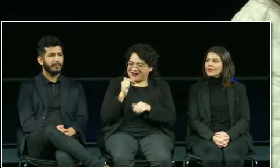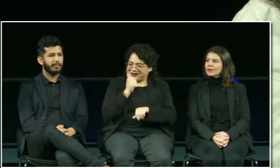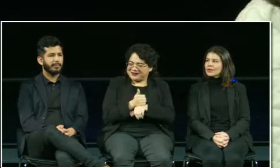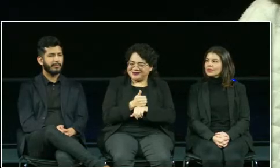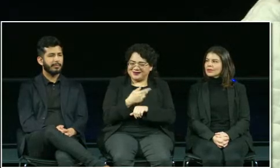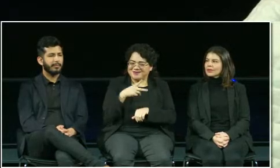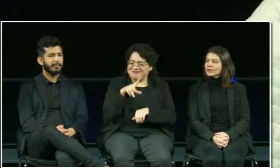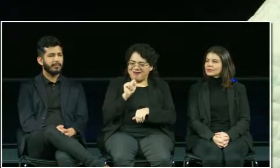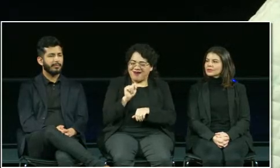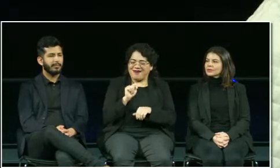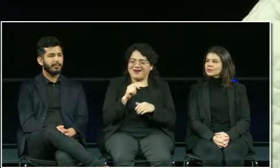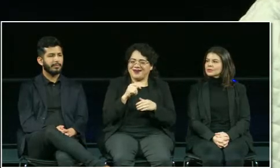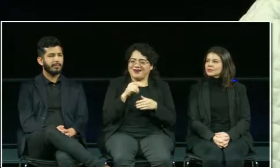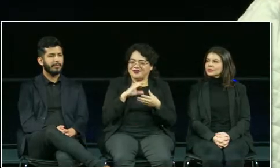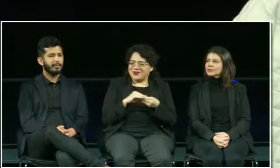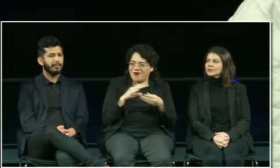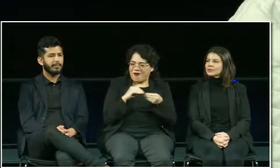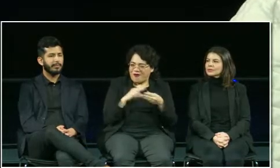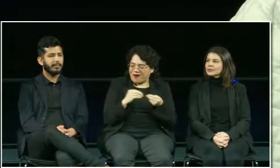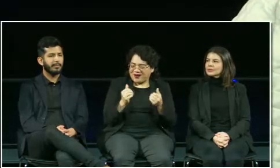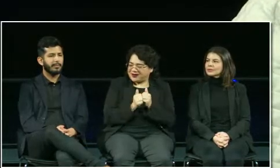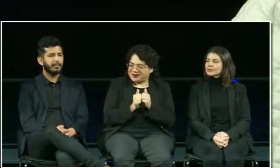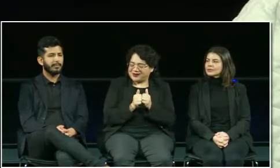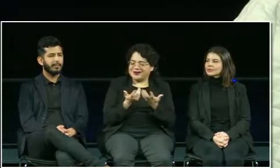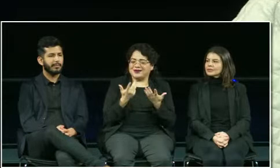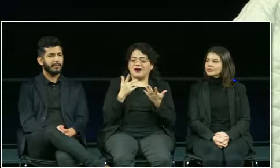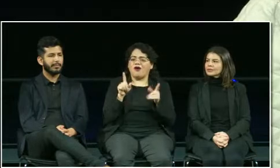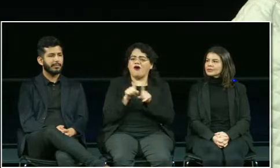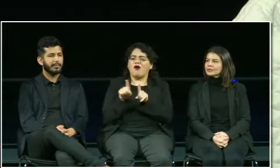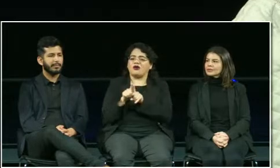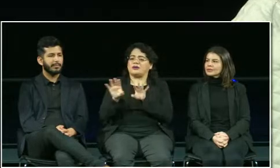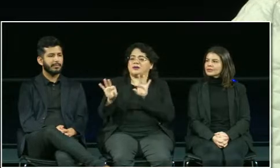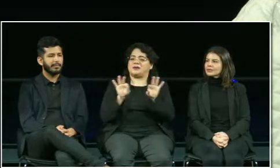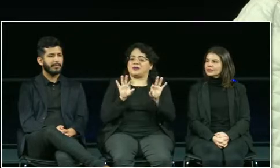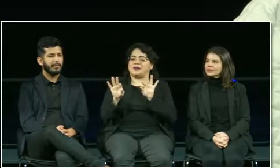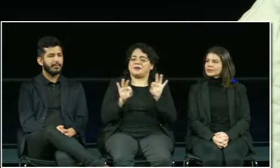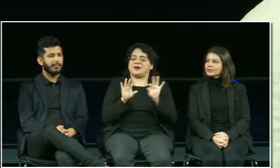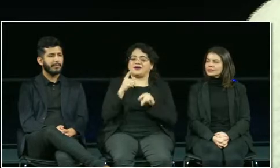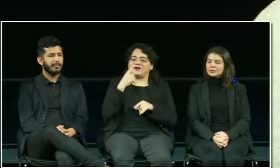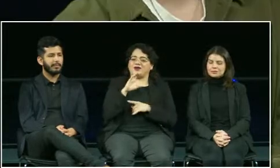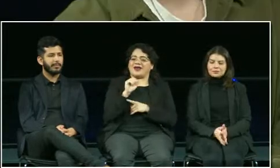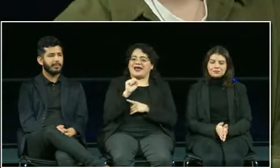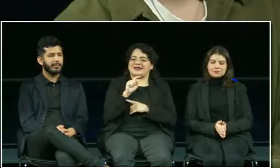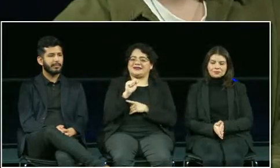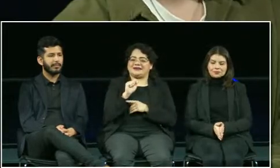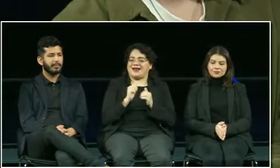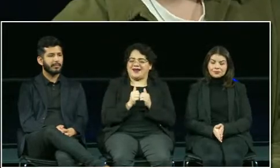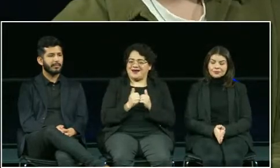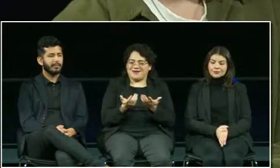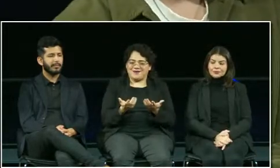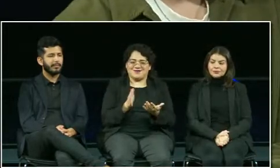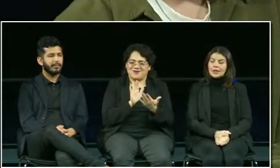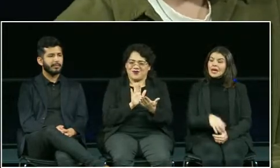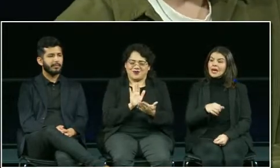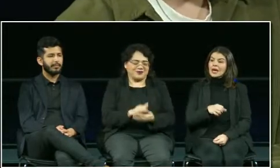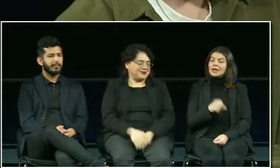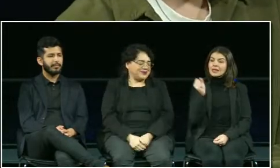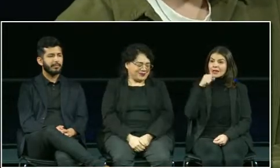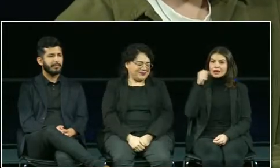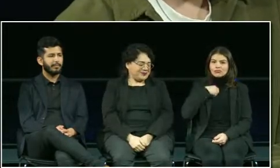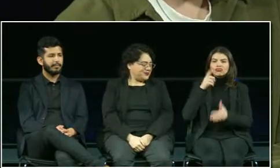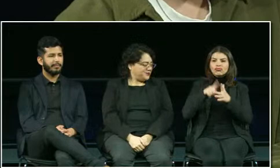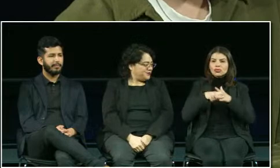together. And also, would you please talk a little bit about the casting, your approach to casting? Yeah. So to begin